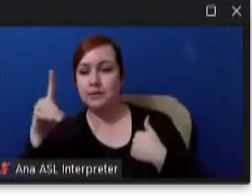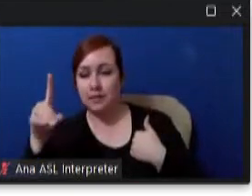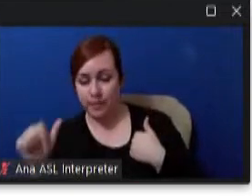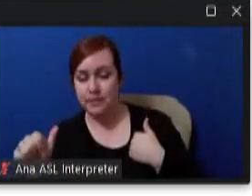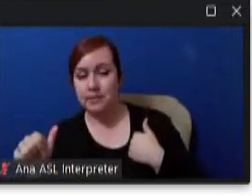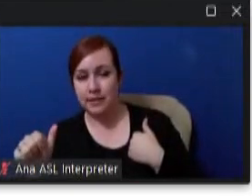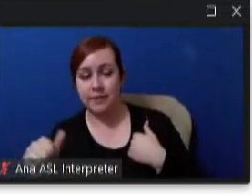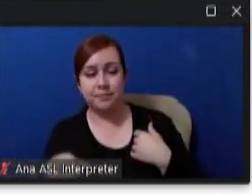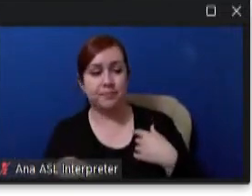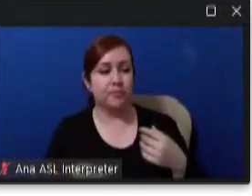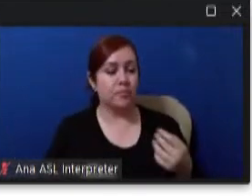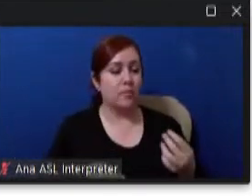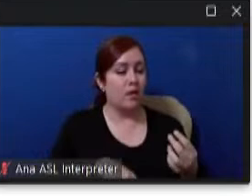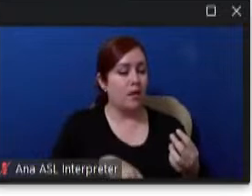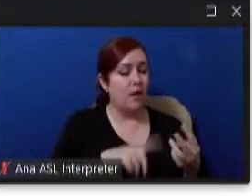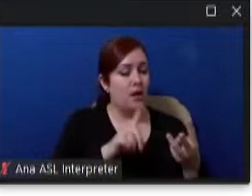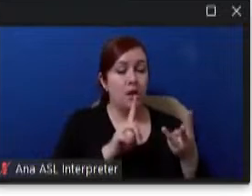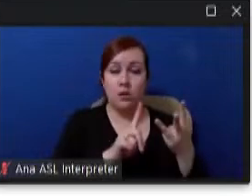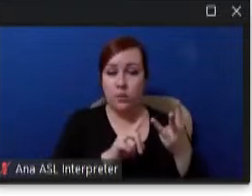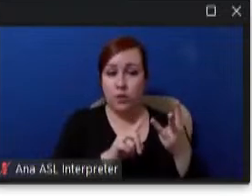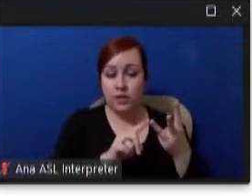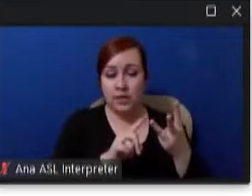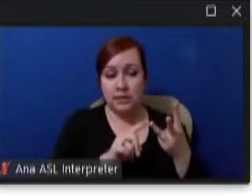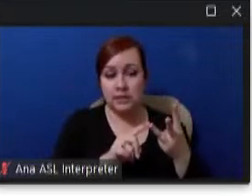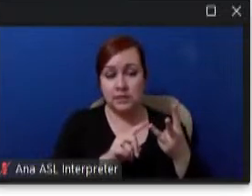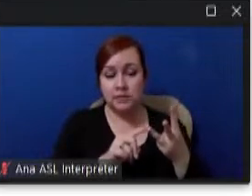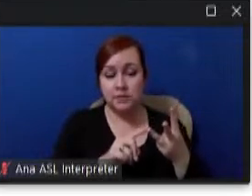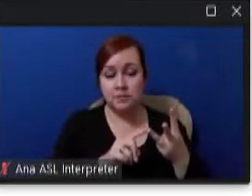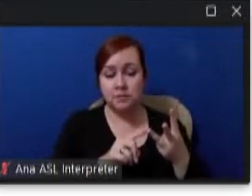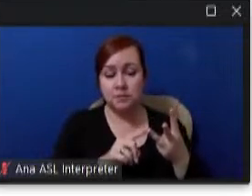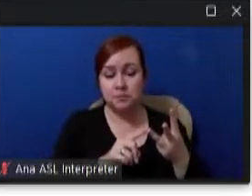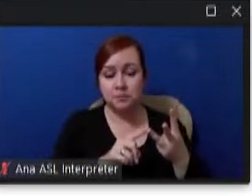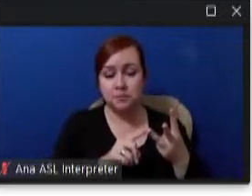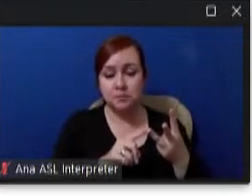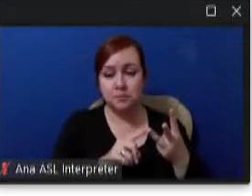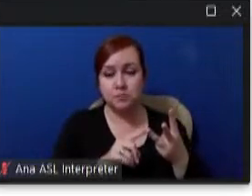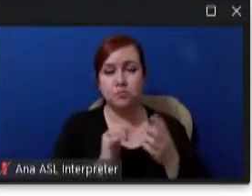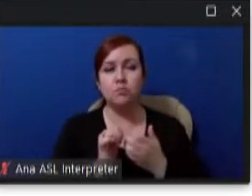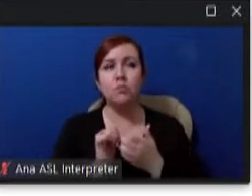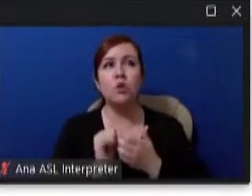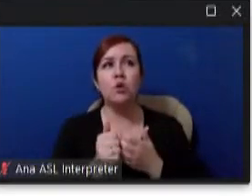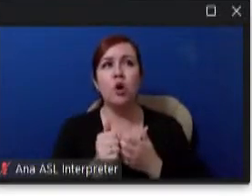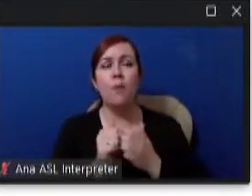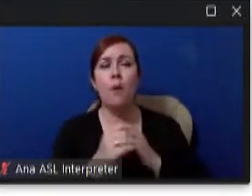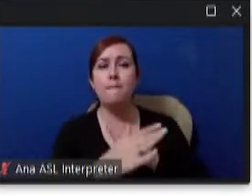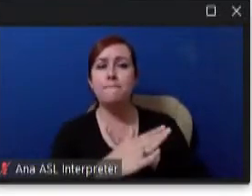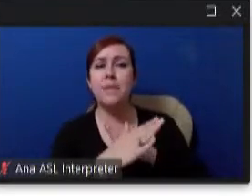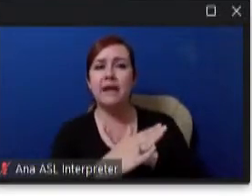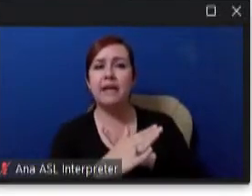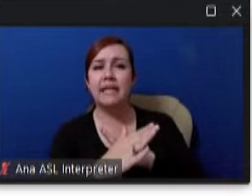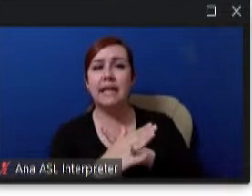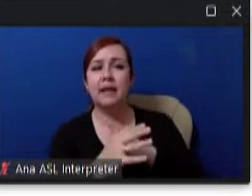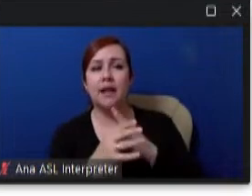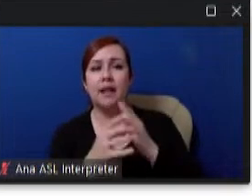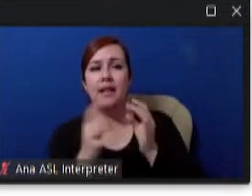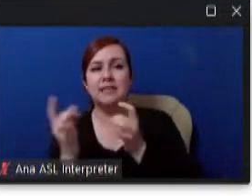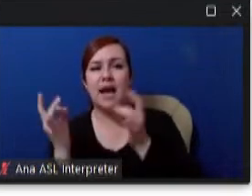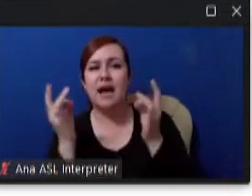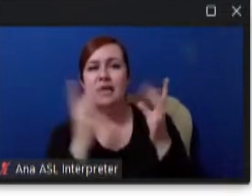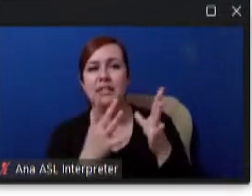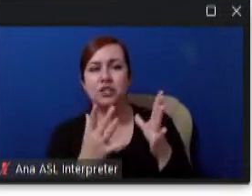towards women with disabilities. And number three, how to prevent